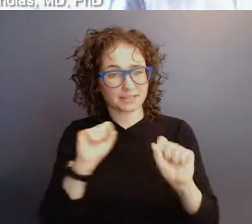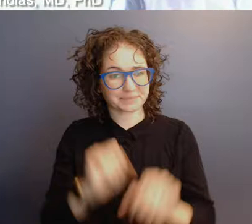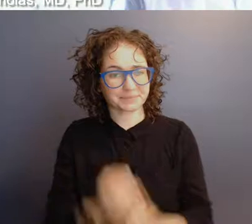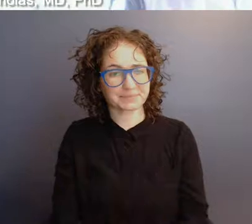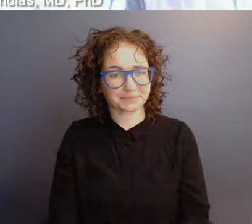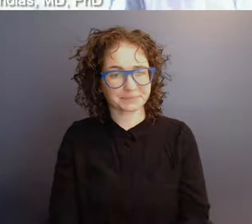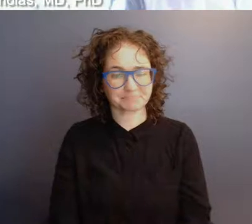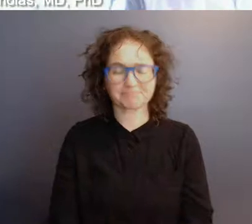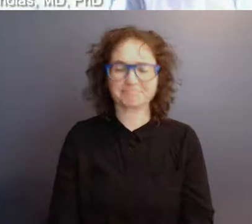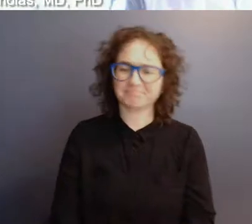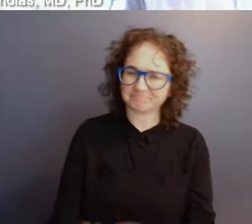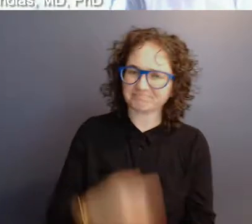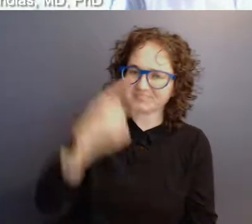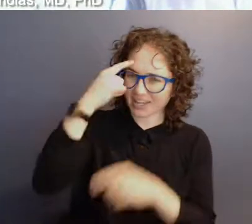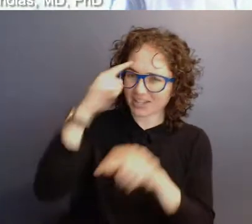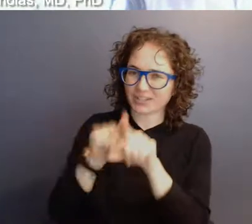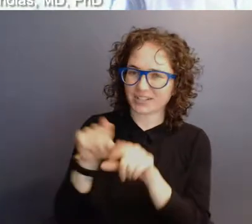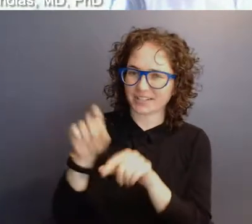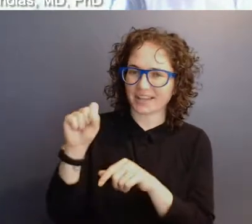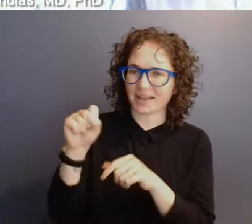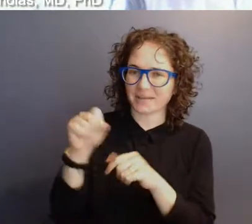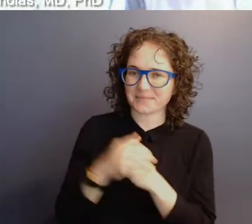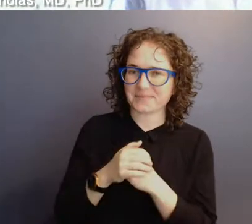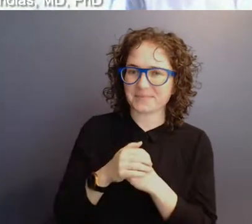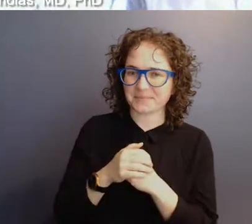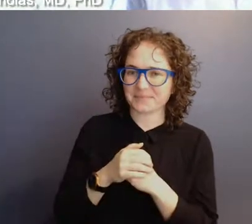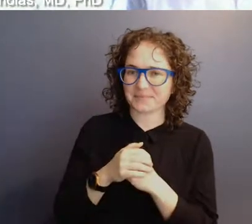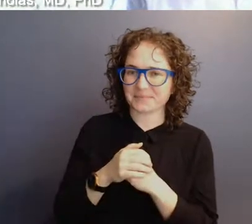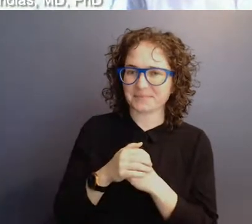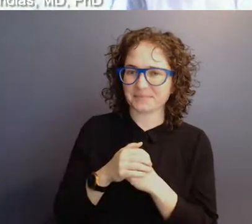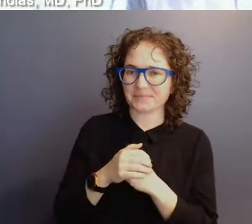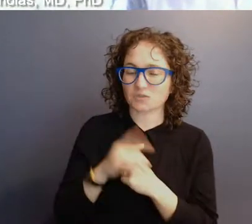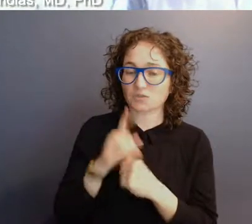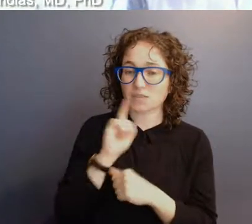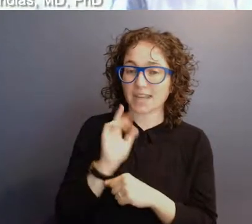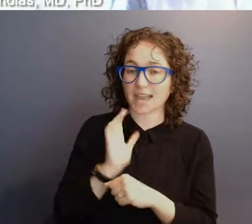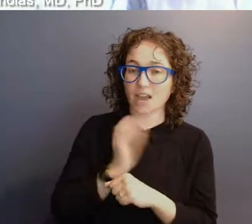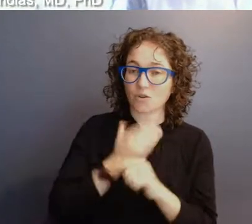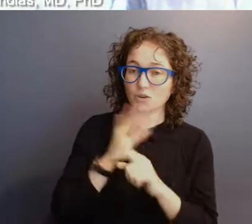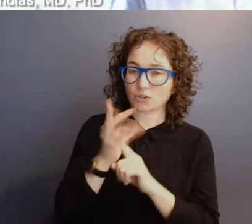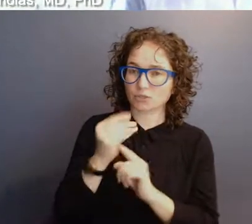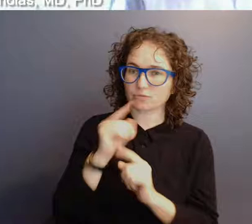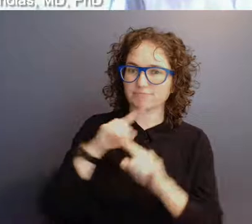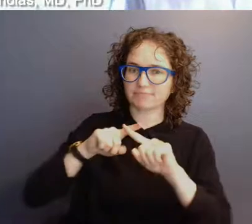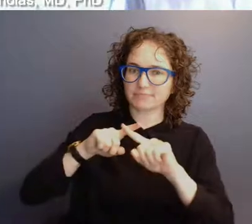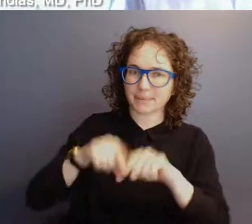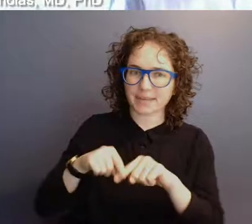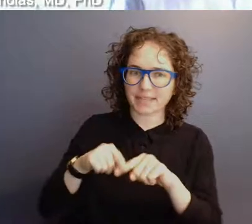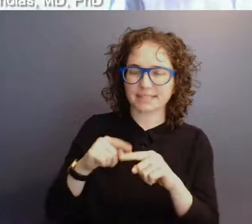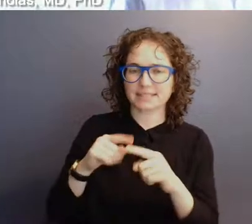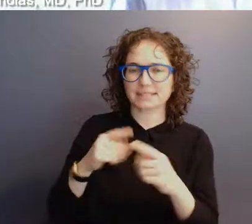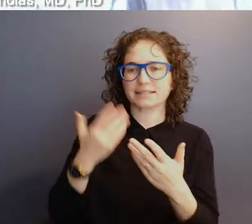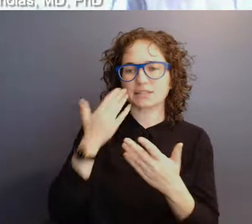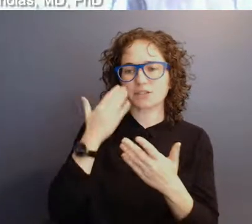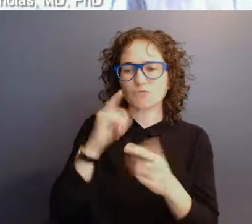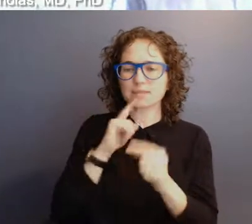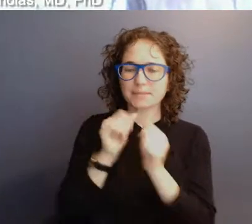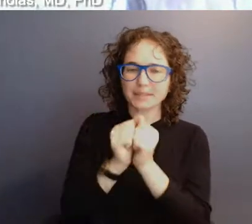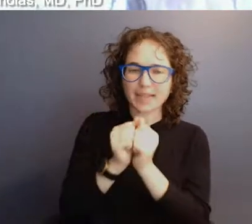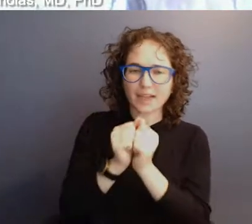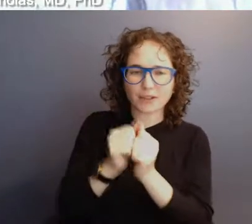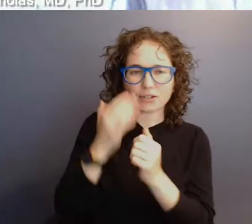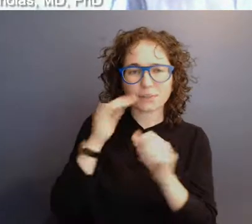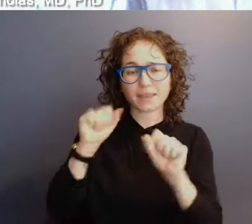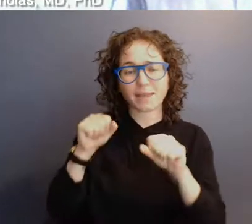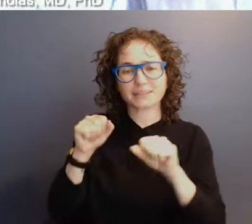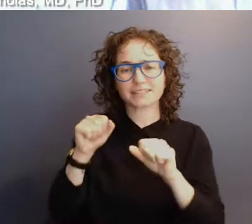Agree completely. You know, our culture is so dependent on being together, on being able to hold these festivals, on